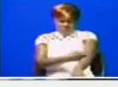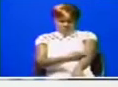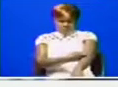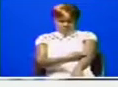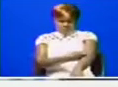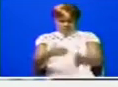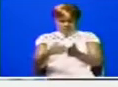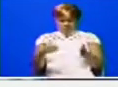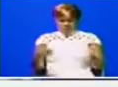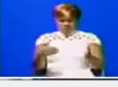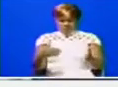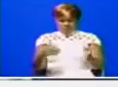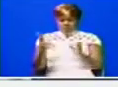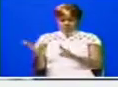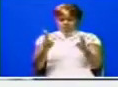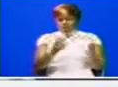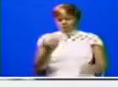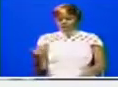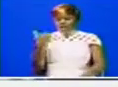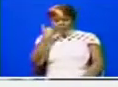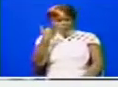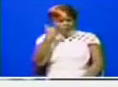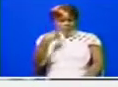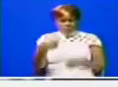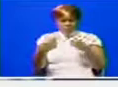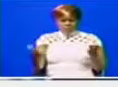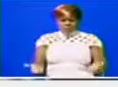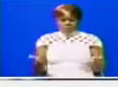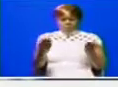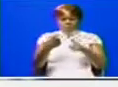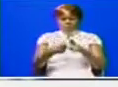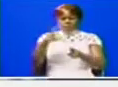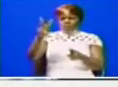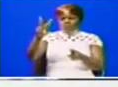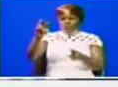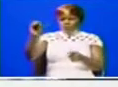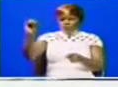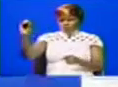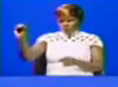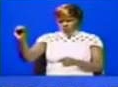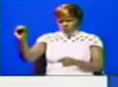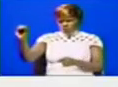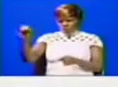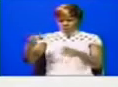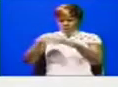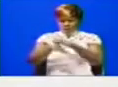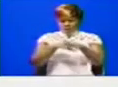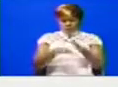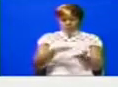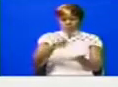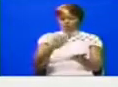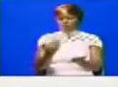coverage against common childhood diseases has consistently improved since the year 2000. Access to more